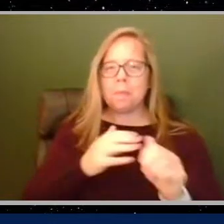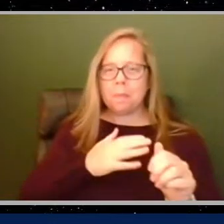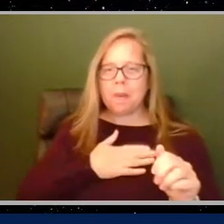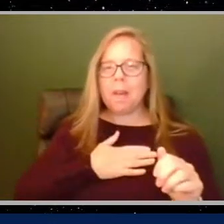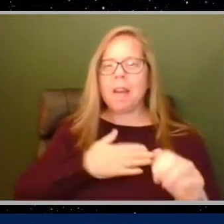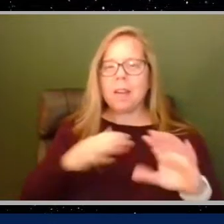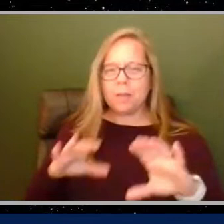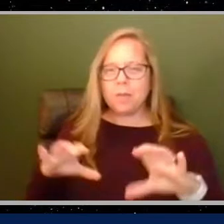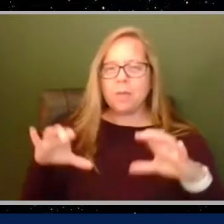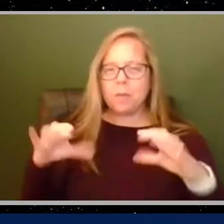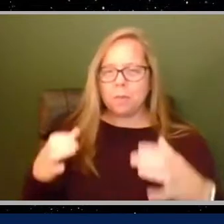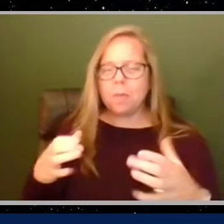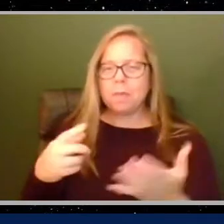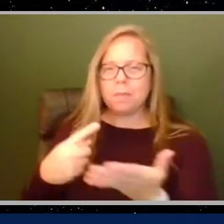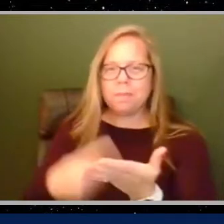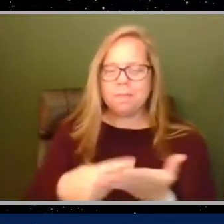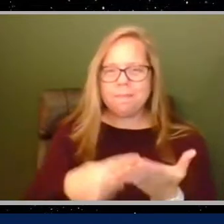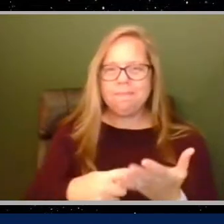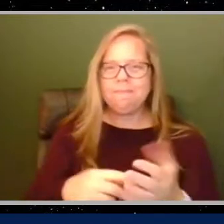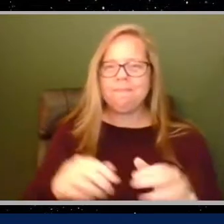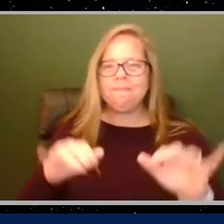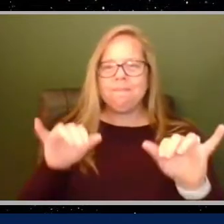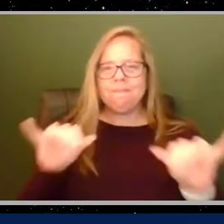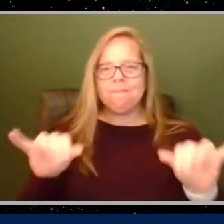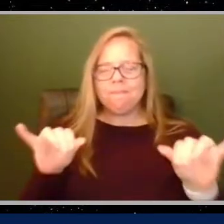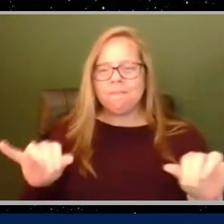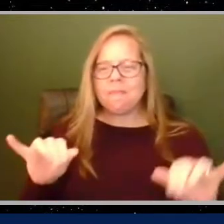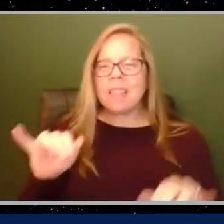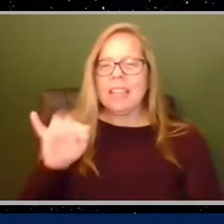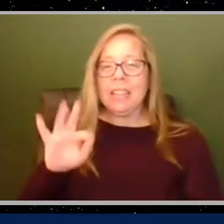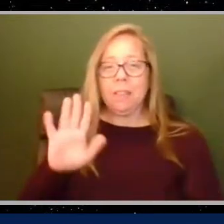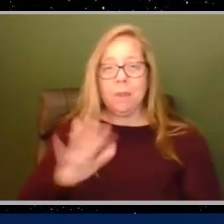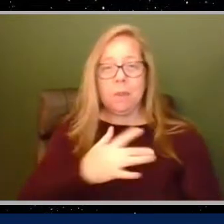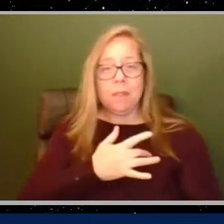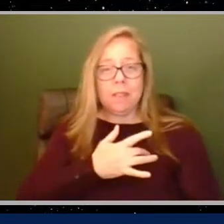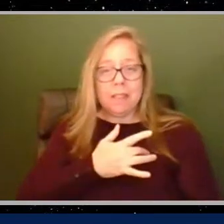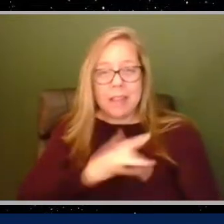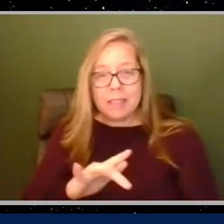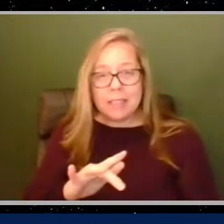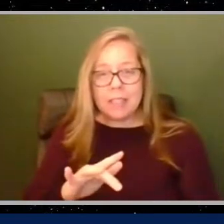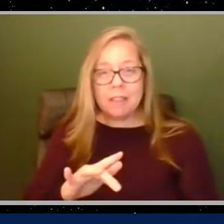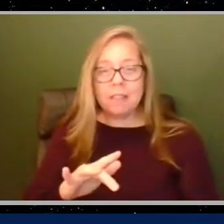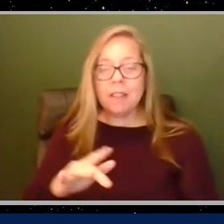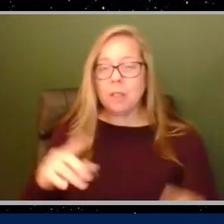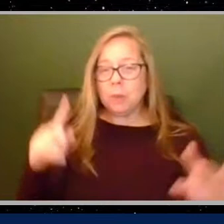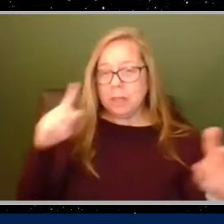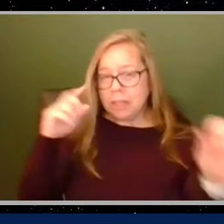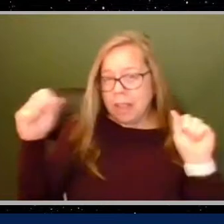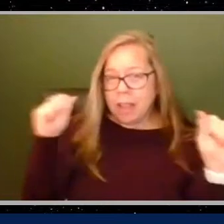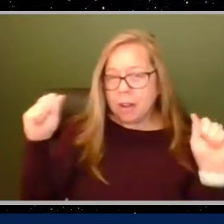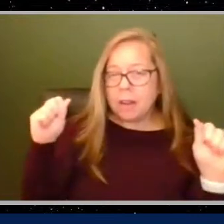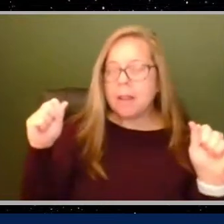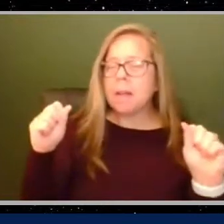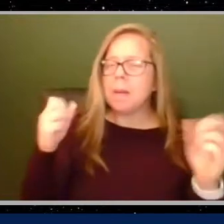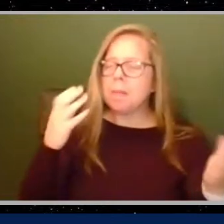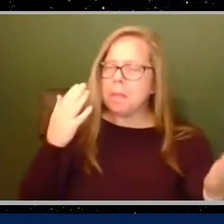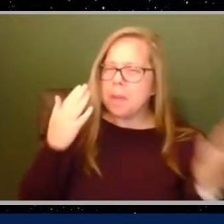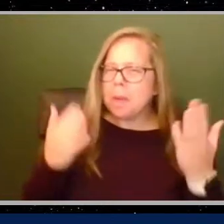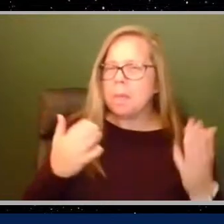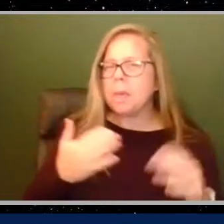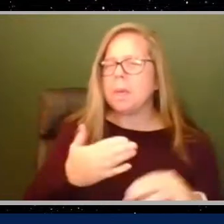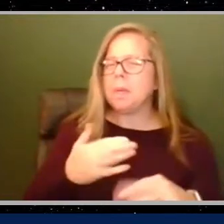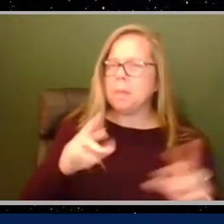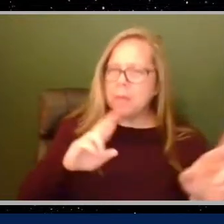to say, okay, this, if you are sensitive to sound, this is what, you may want to kind